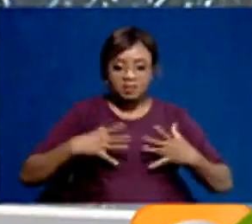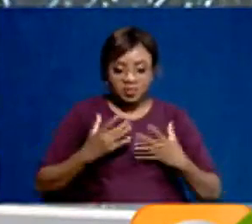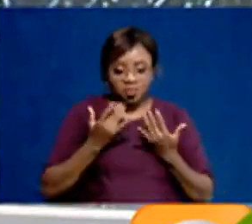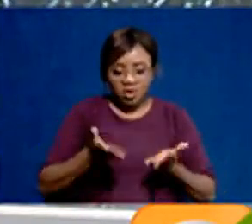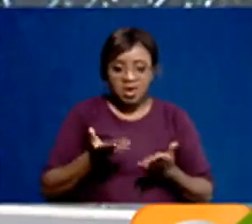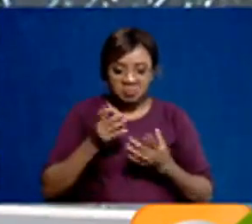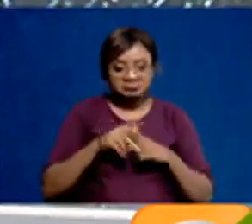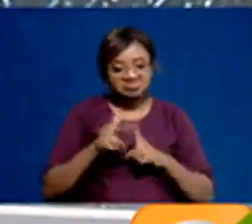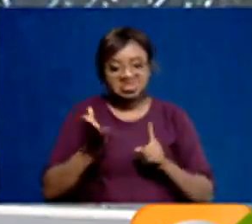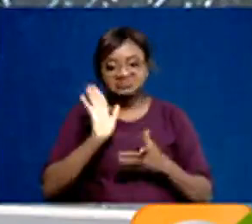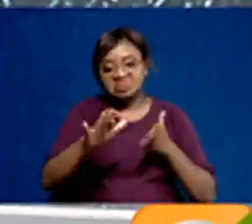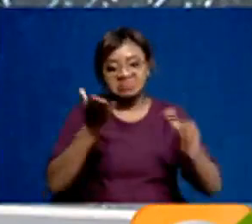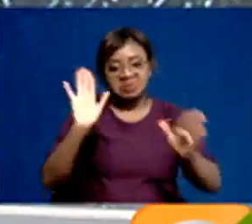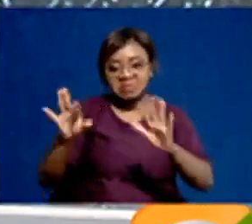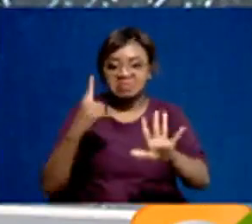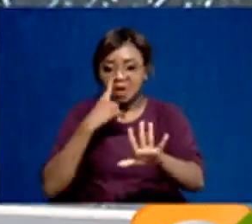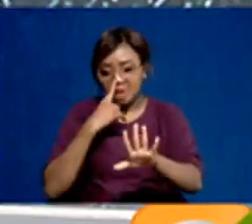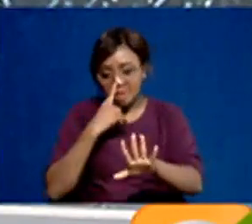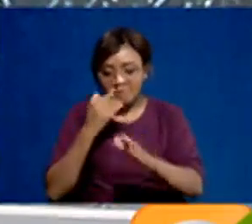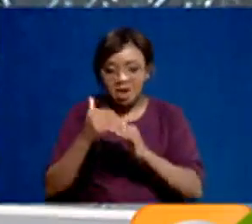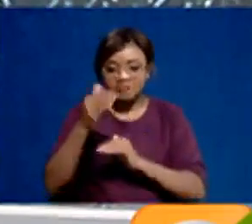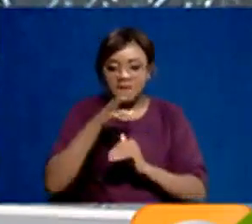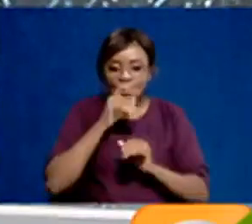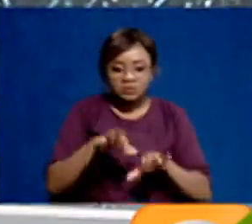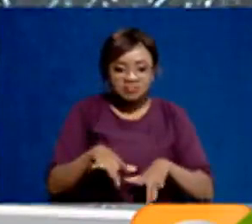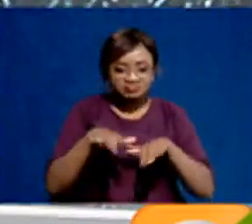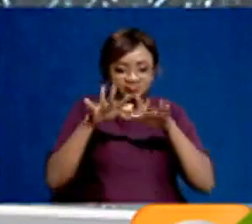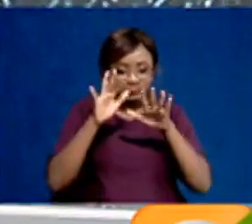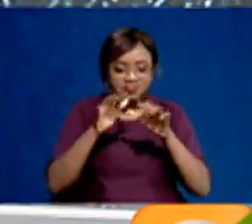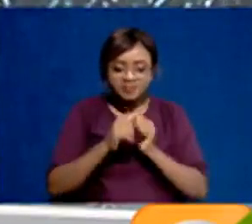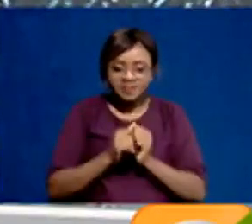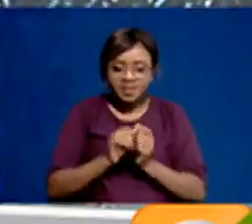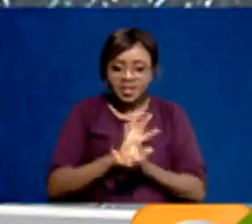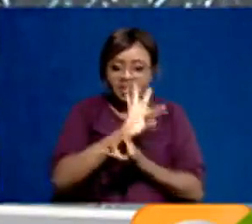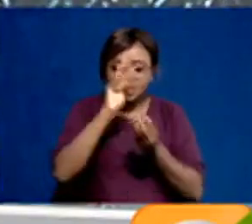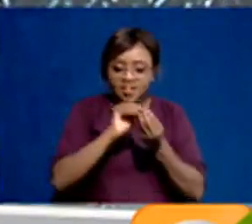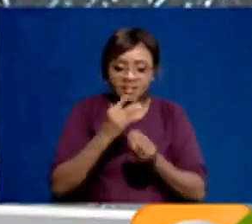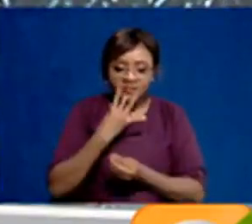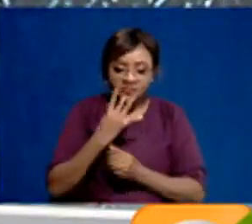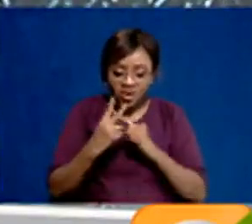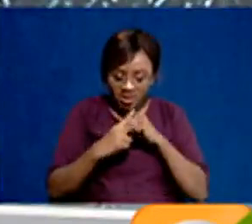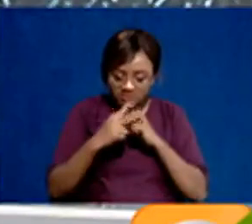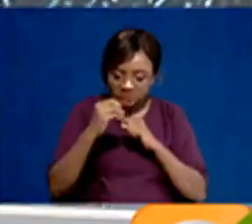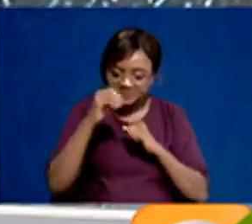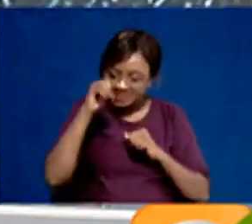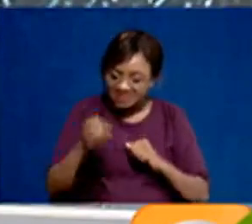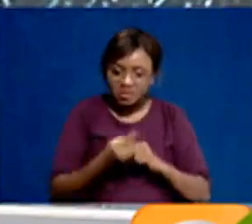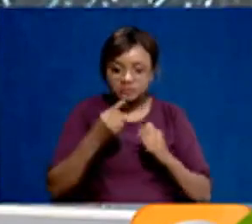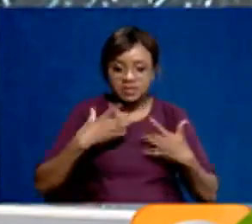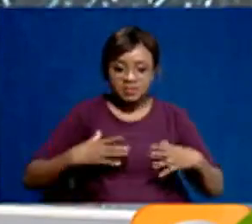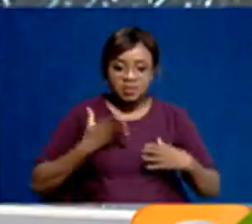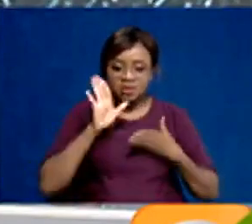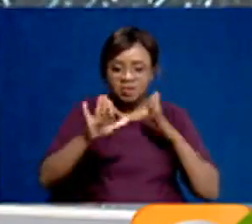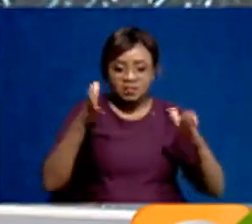their homes. The El Nino Disaster Command Center says over 470,000 people have returned to their